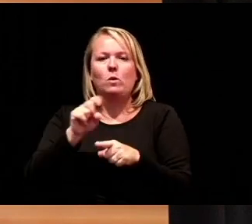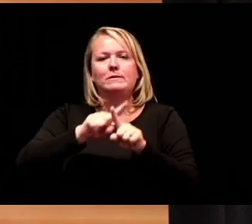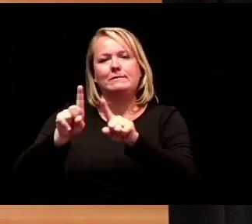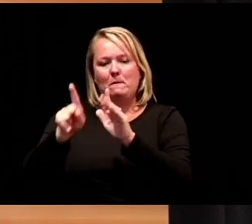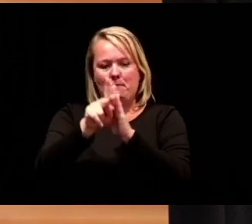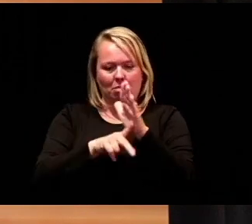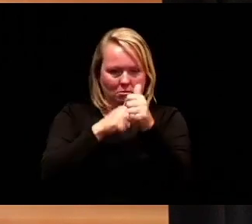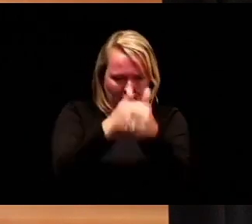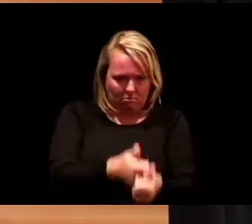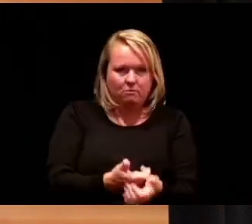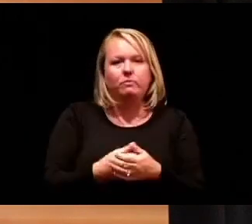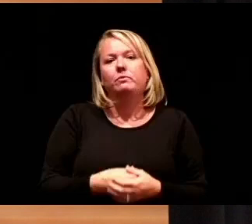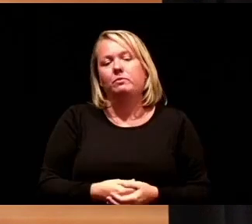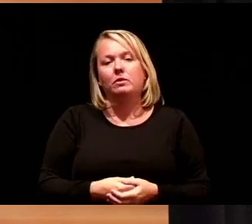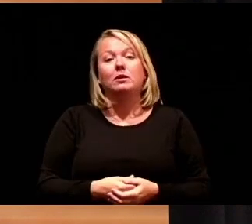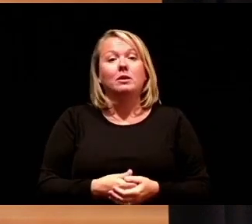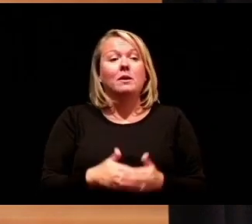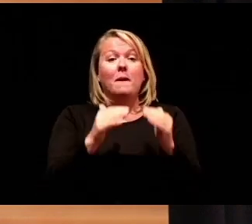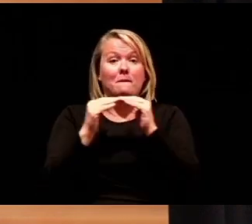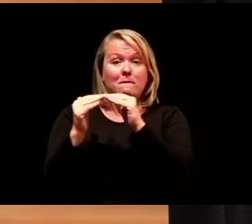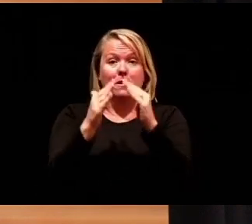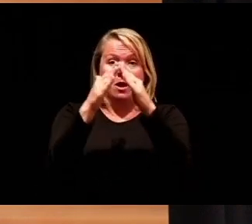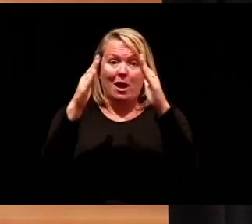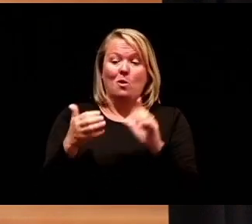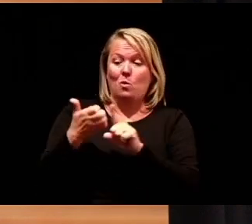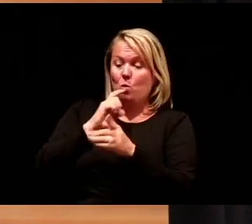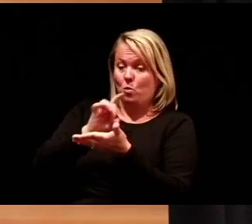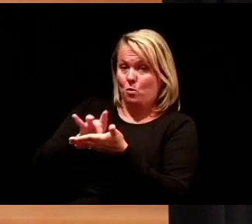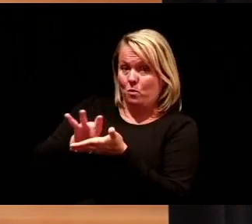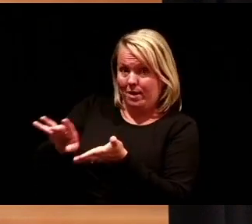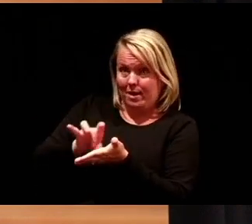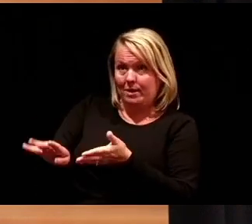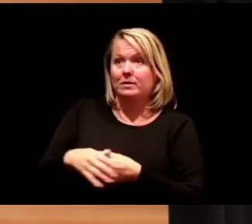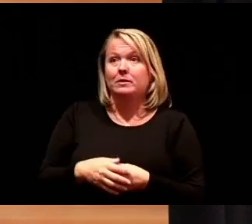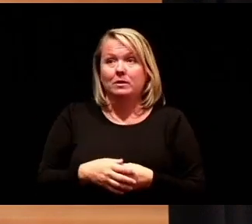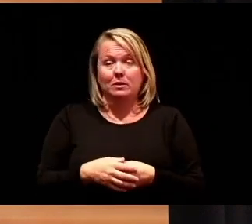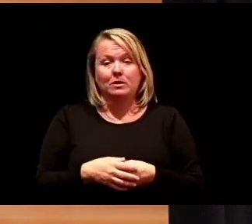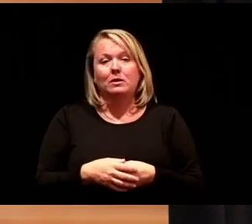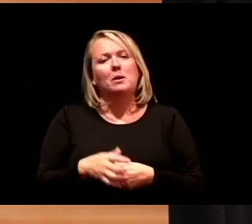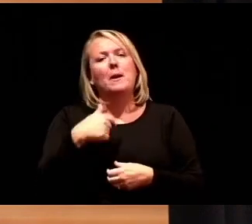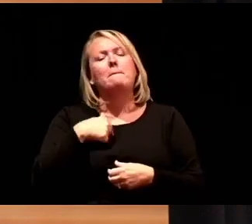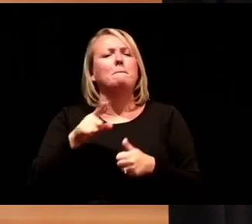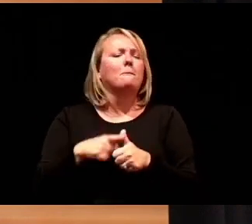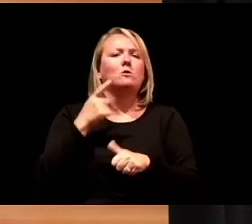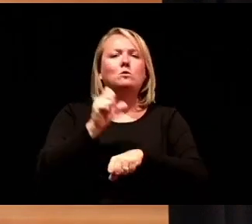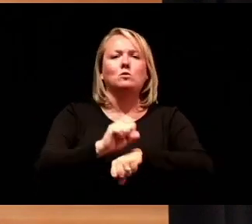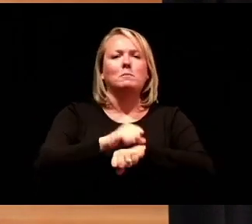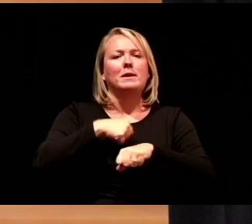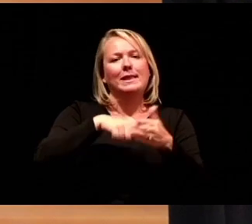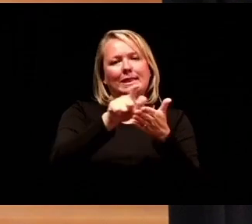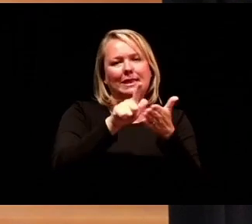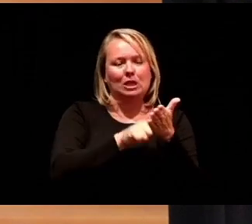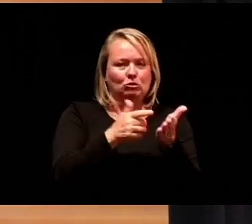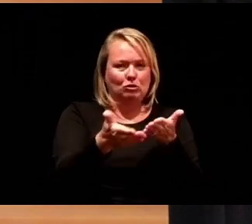merits of that case. Yeah, it's ridiculous. But non-renewals are very, very suspect. Wisdom, Ann Arbor, and other places require people to